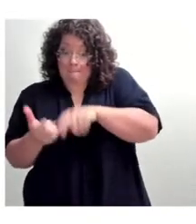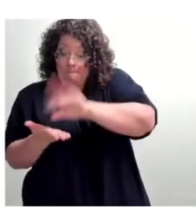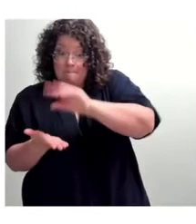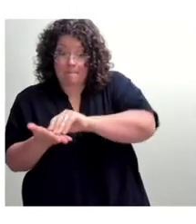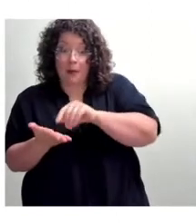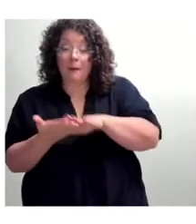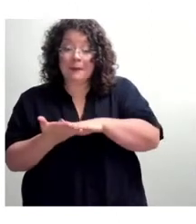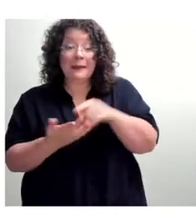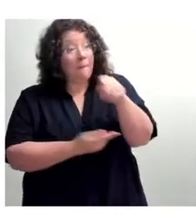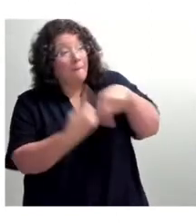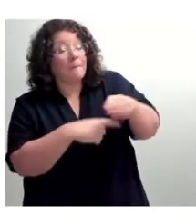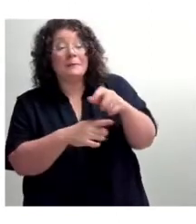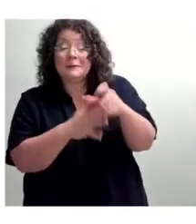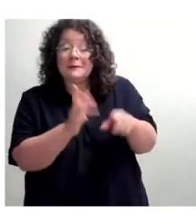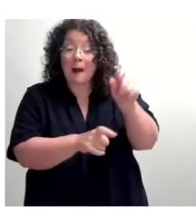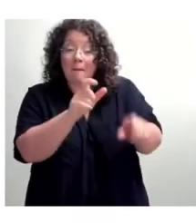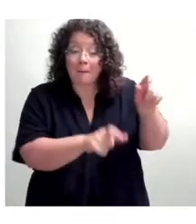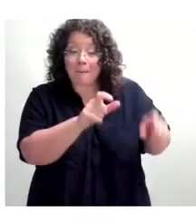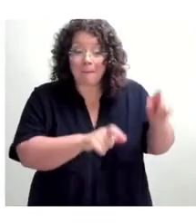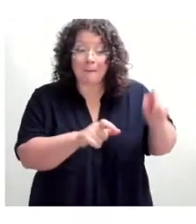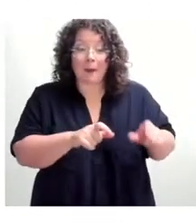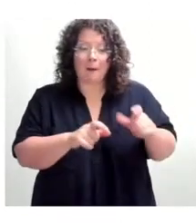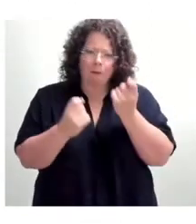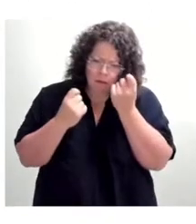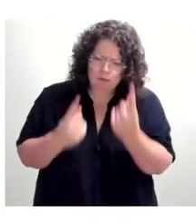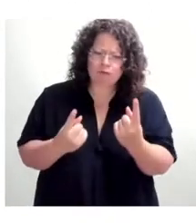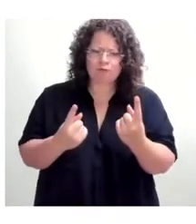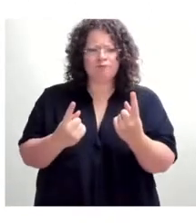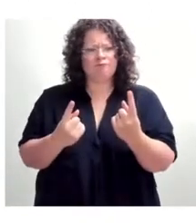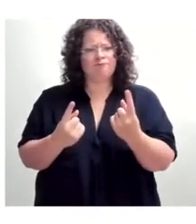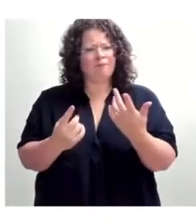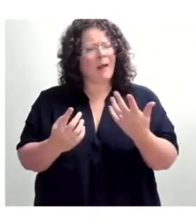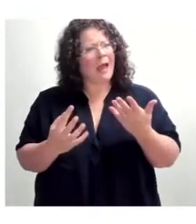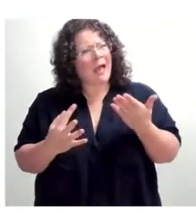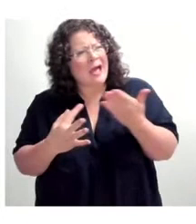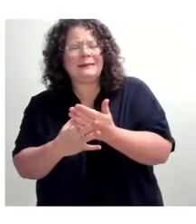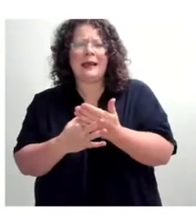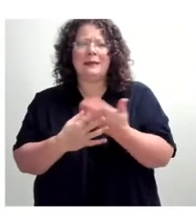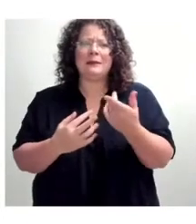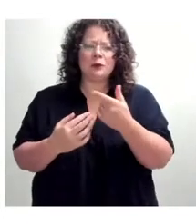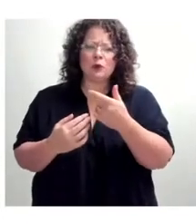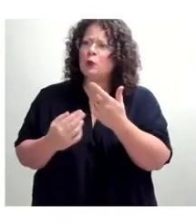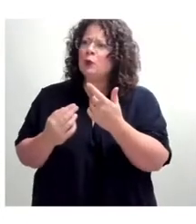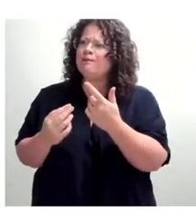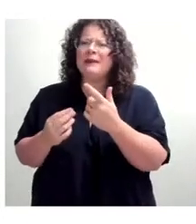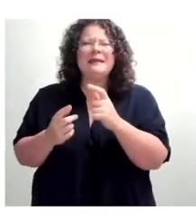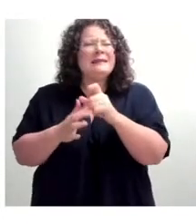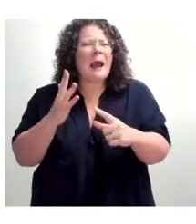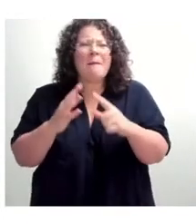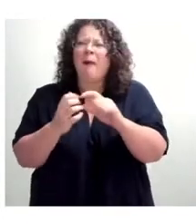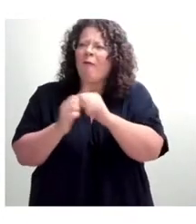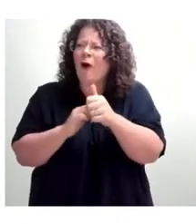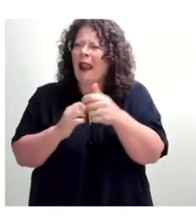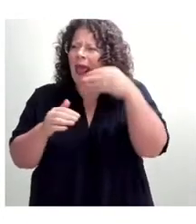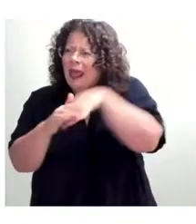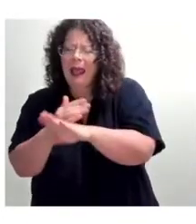they can speak with other people who are like them to find places that are easier to navigate to get to work or wherever